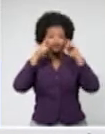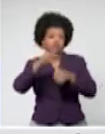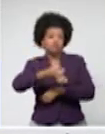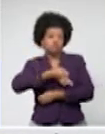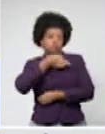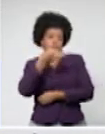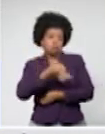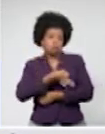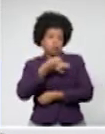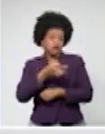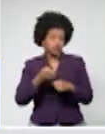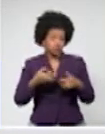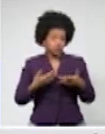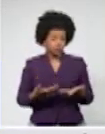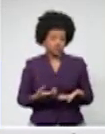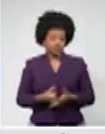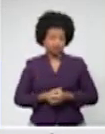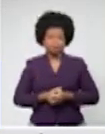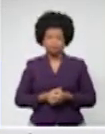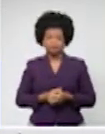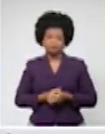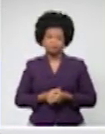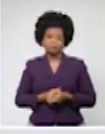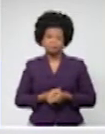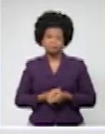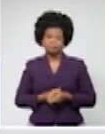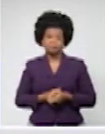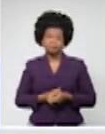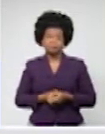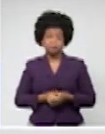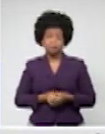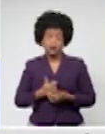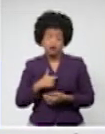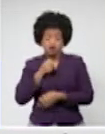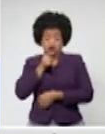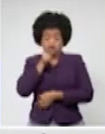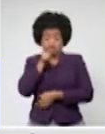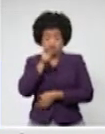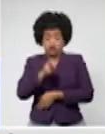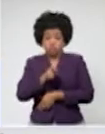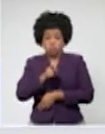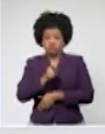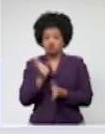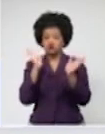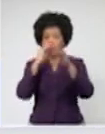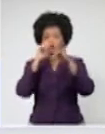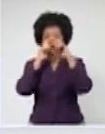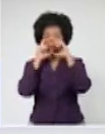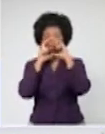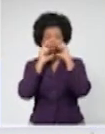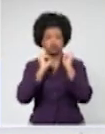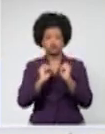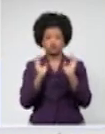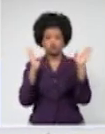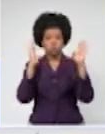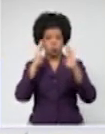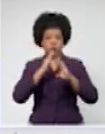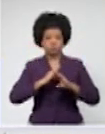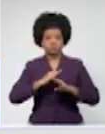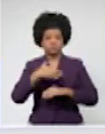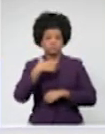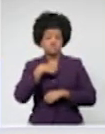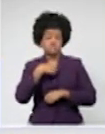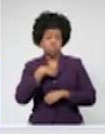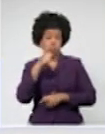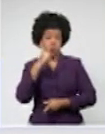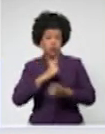of released droplets decreases while using the face mask. Therefore, we explained that it's not a matter of using a face mask, but